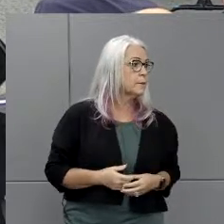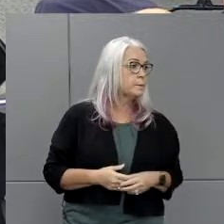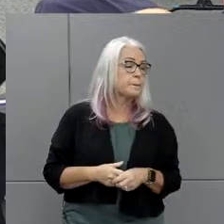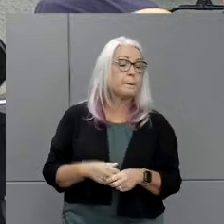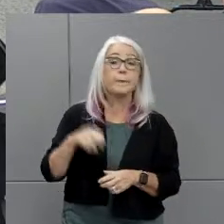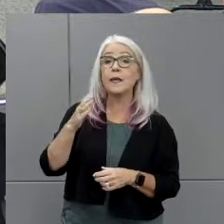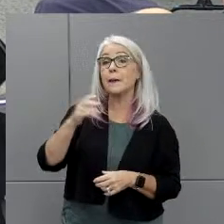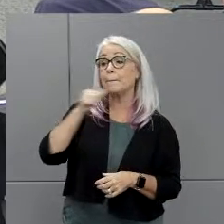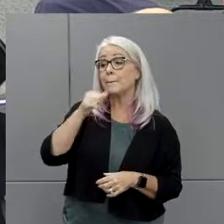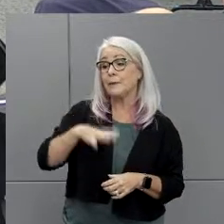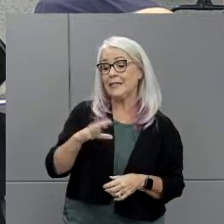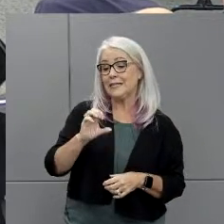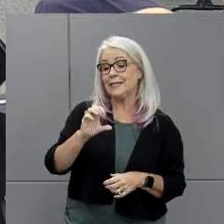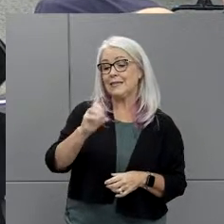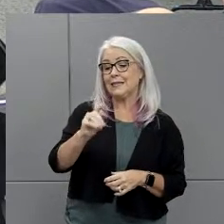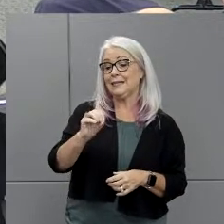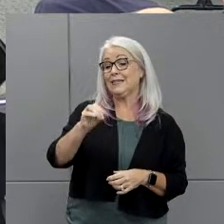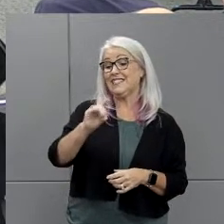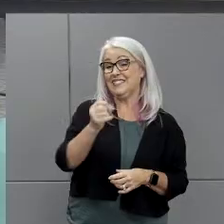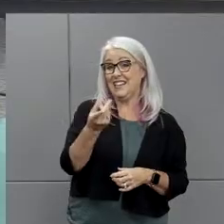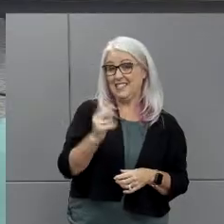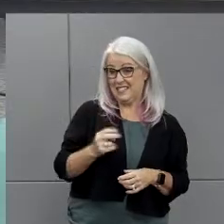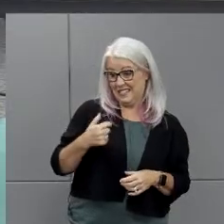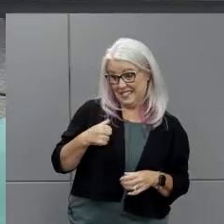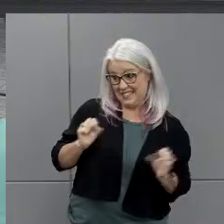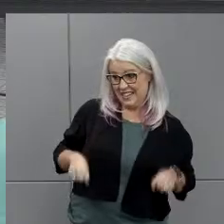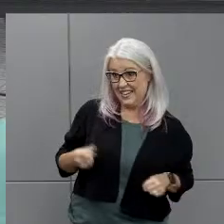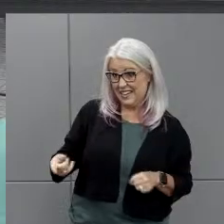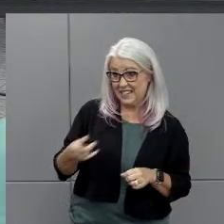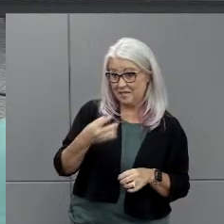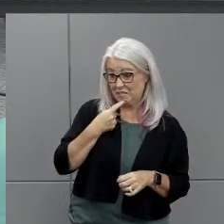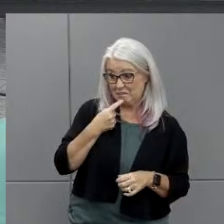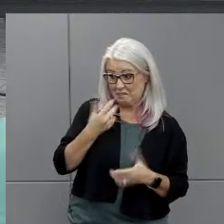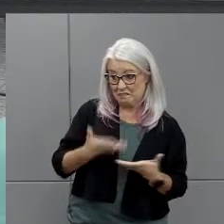Yes. Can I say something about this or no?